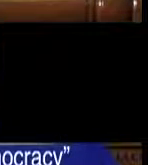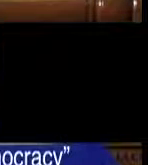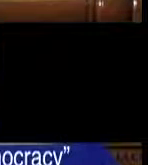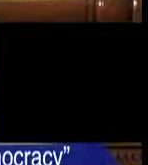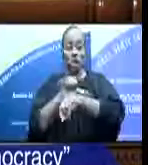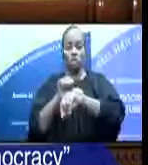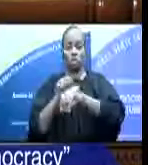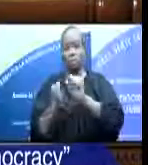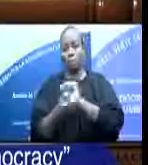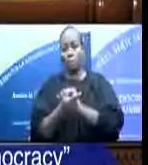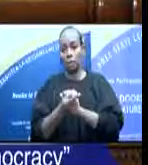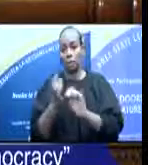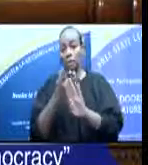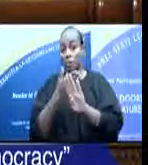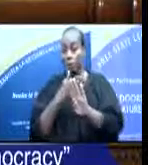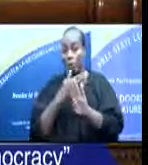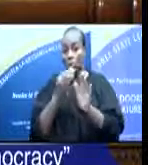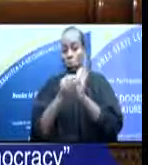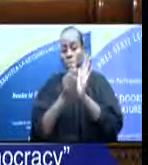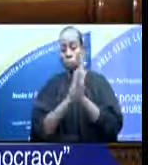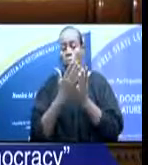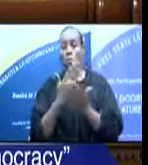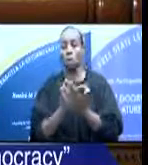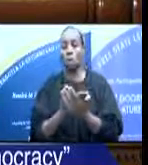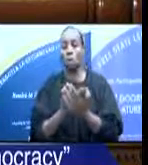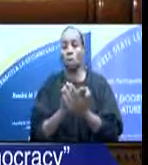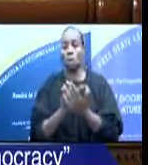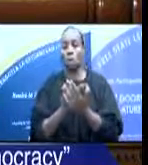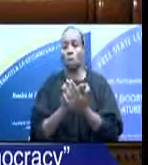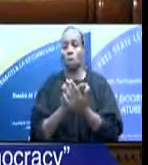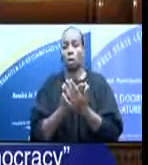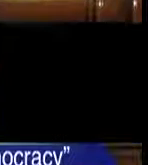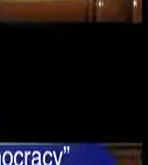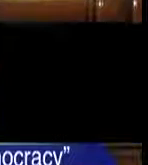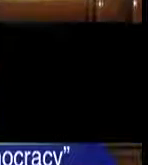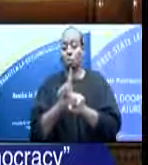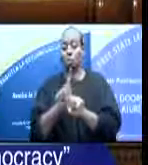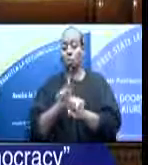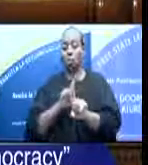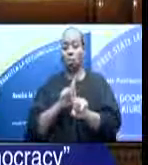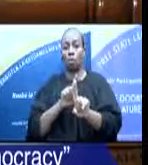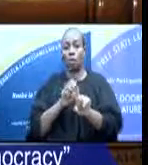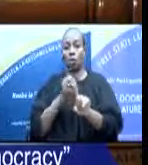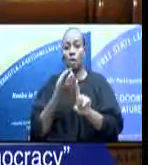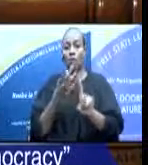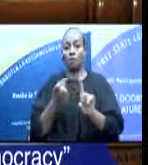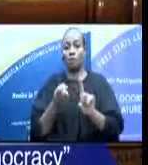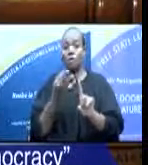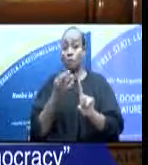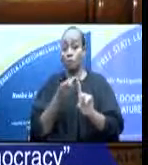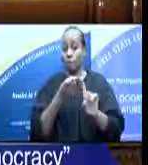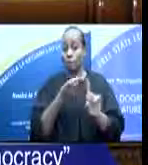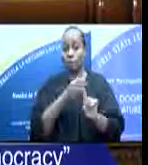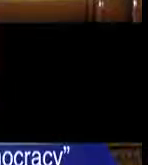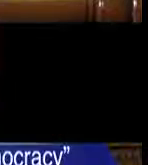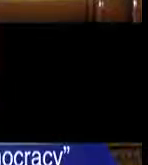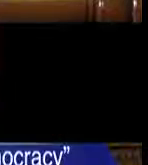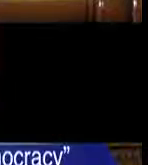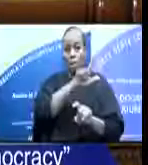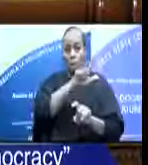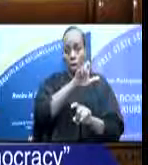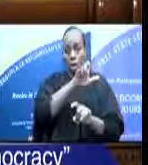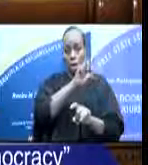operations on pre-booked patients, including those on the backlog at Pelinomi hospitals. Honorable